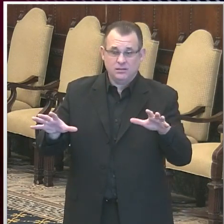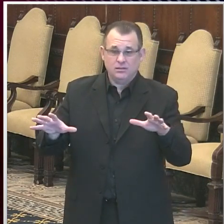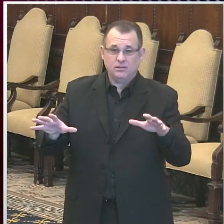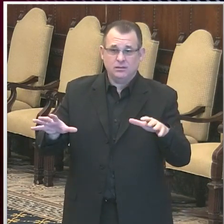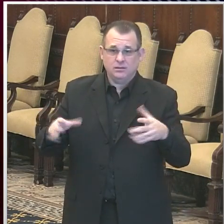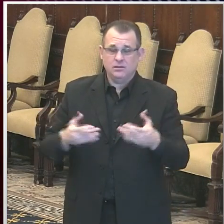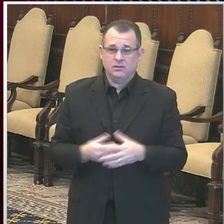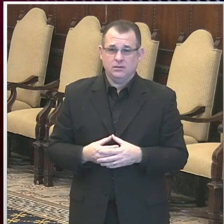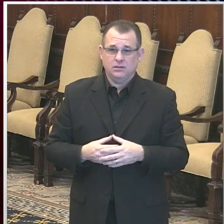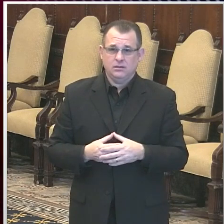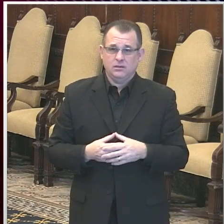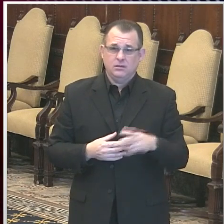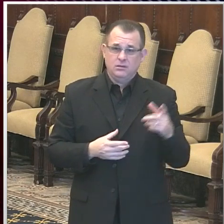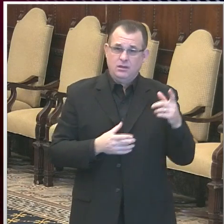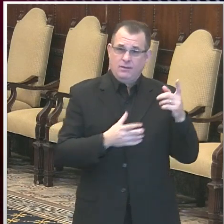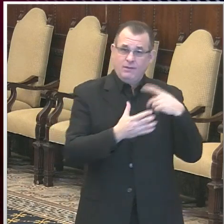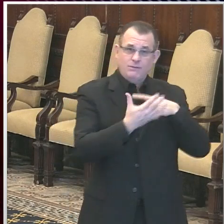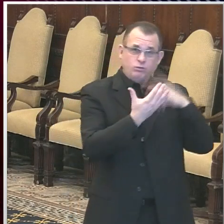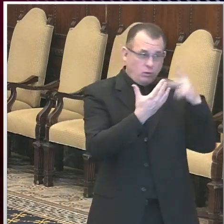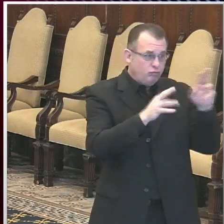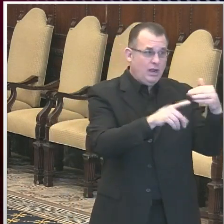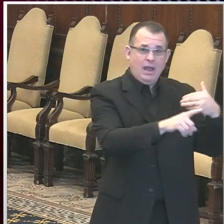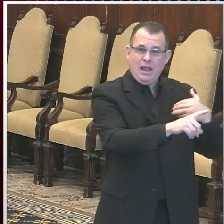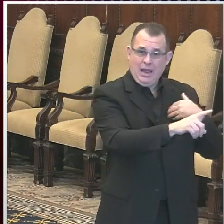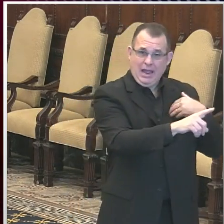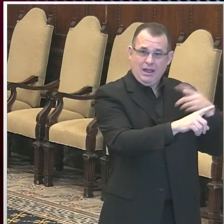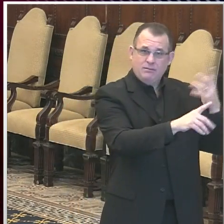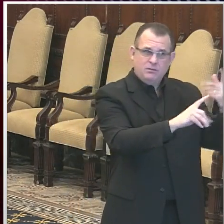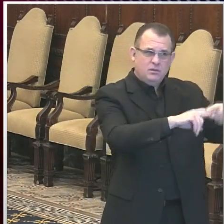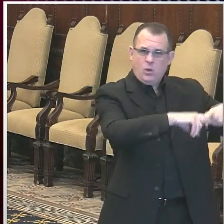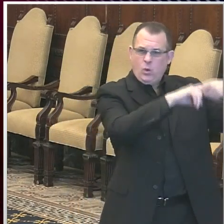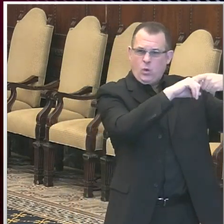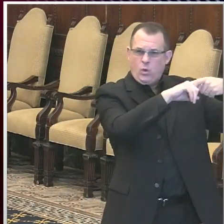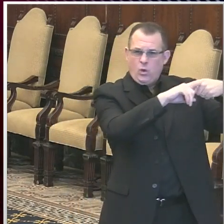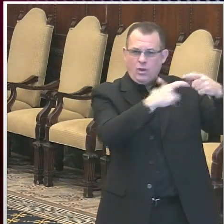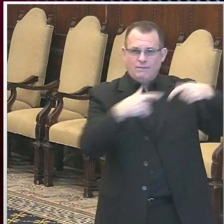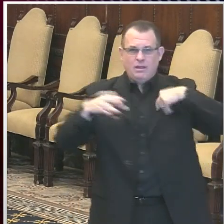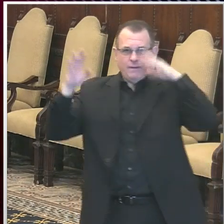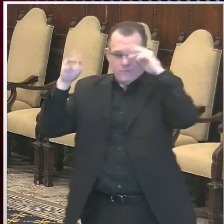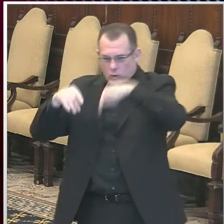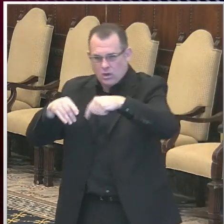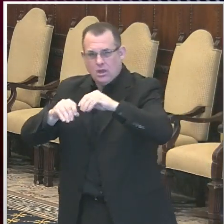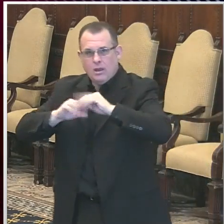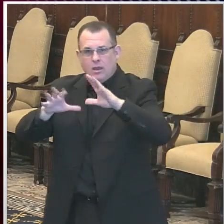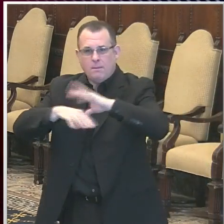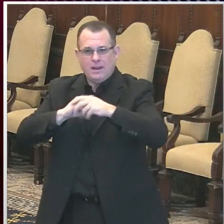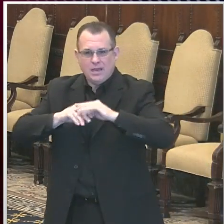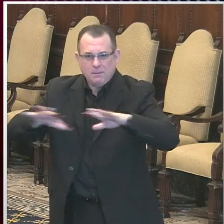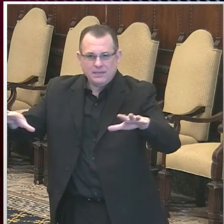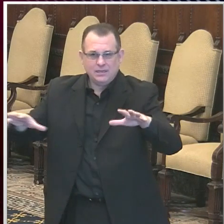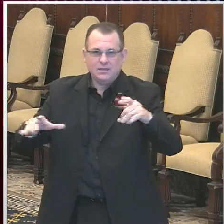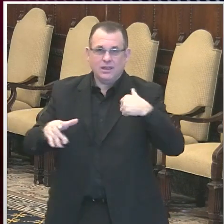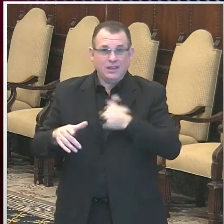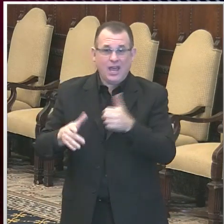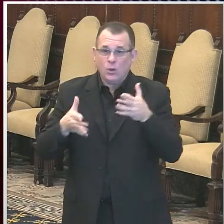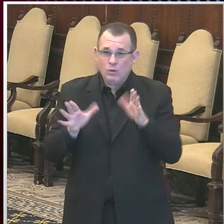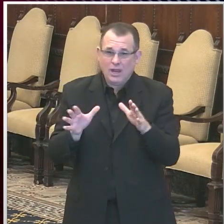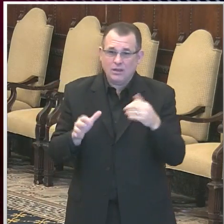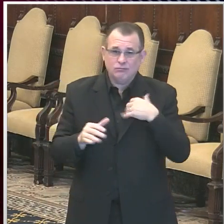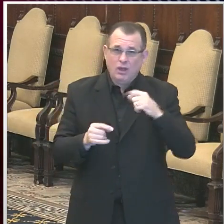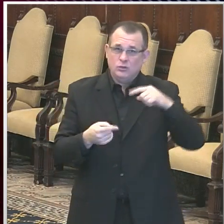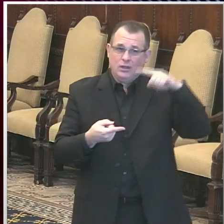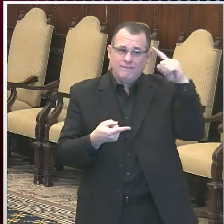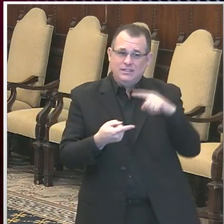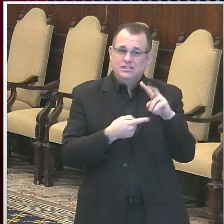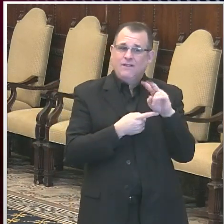prior program, as you have said. Is there not a different way then to try to mitigate violence, in that you